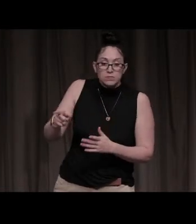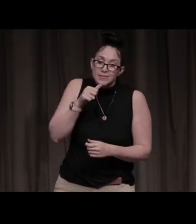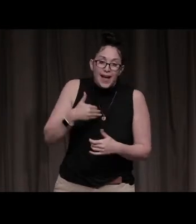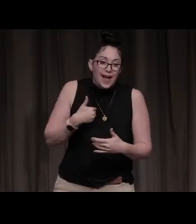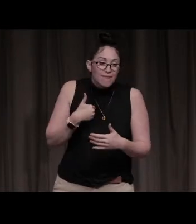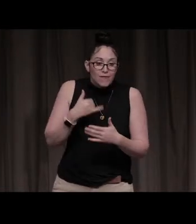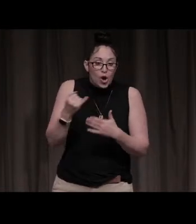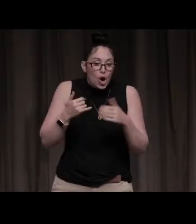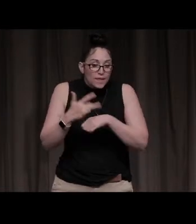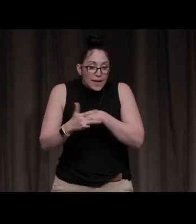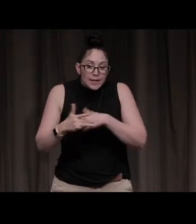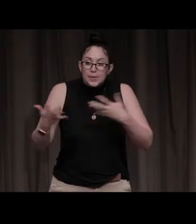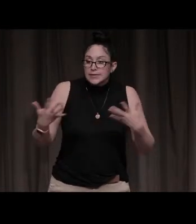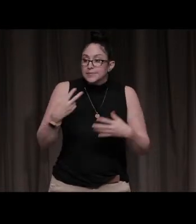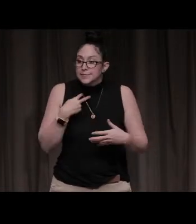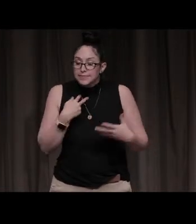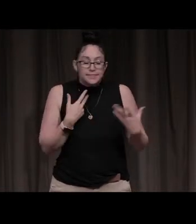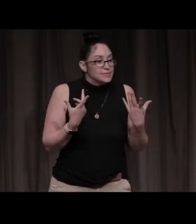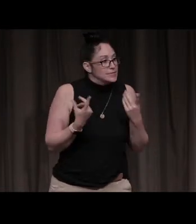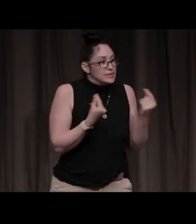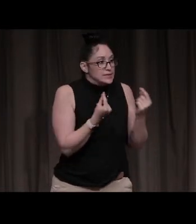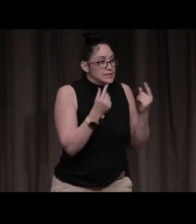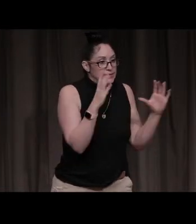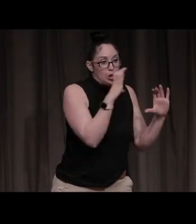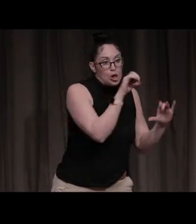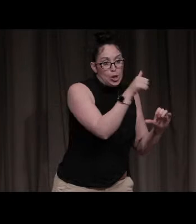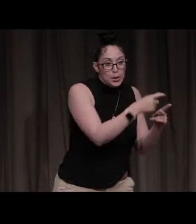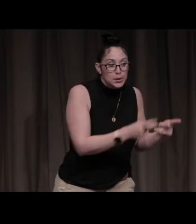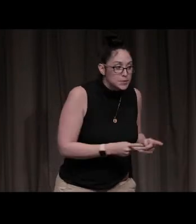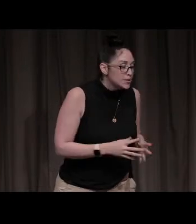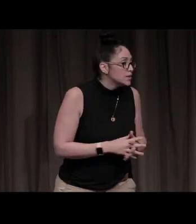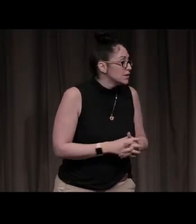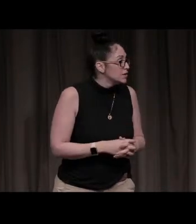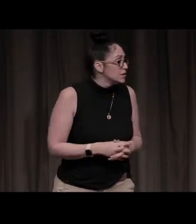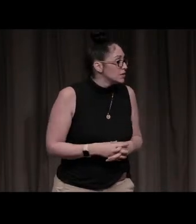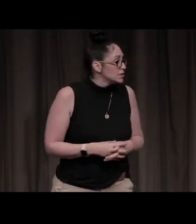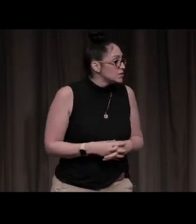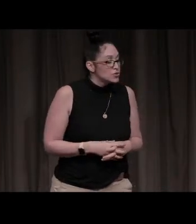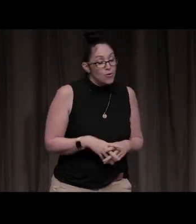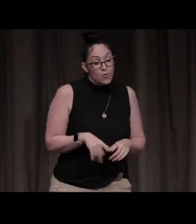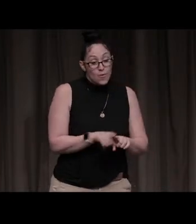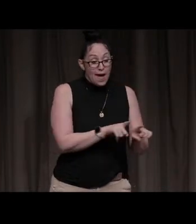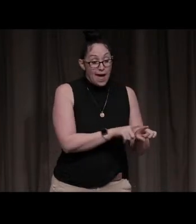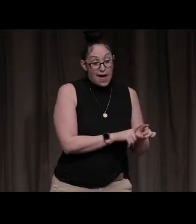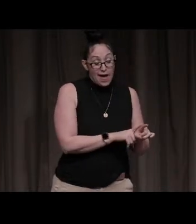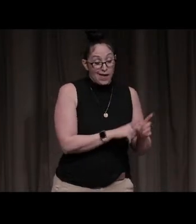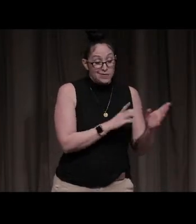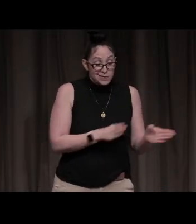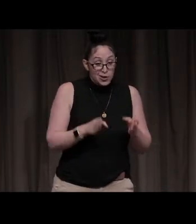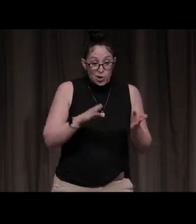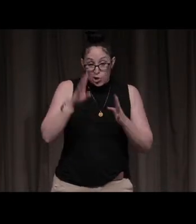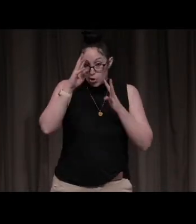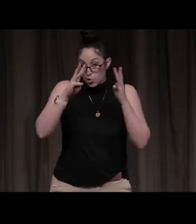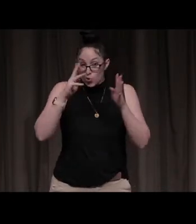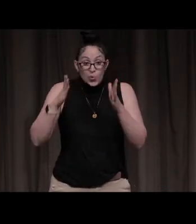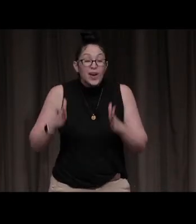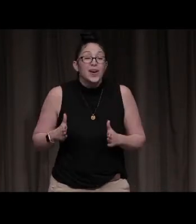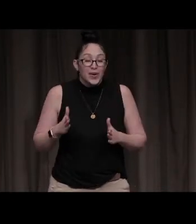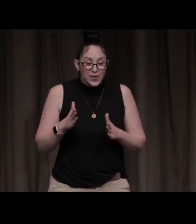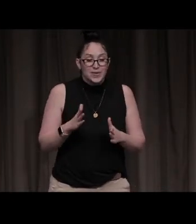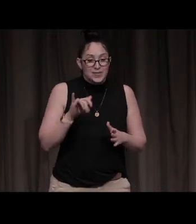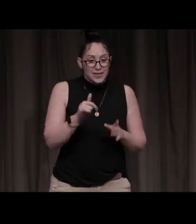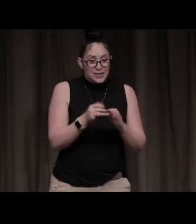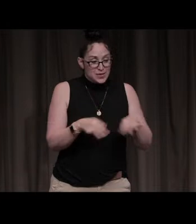that? So as curators, that's a big important part of our conversation, and looking at the gaps of our collection,